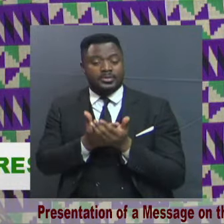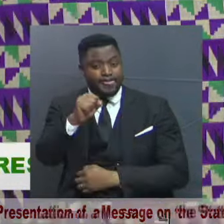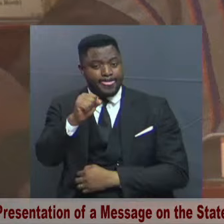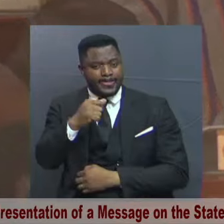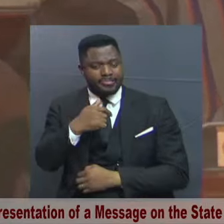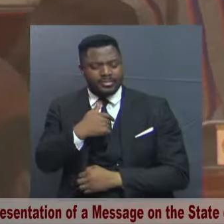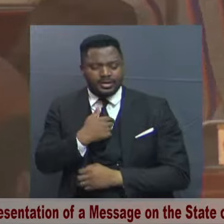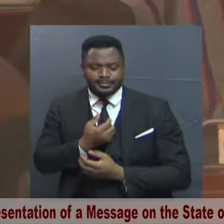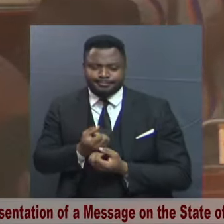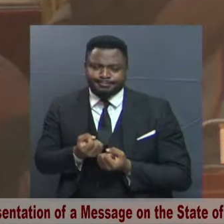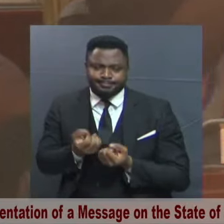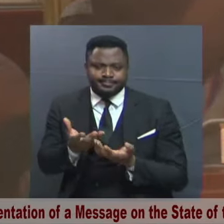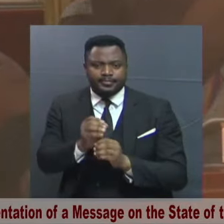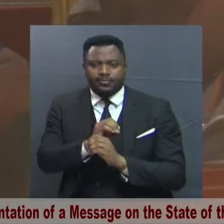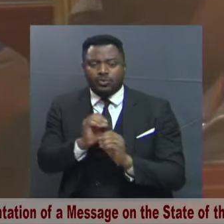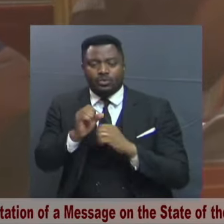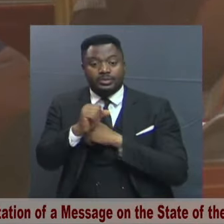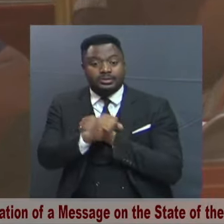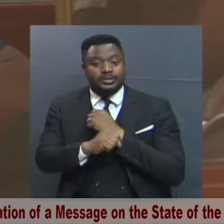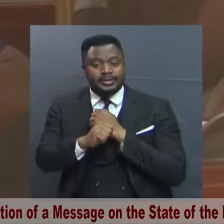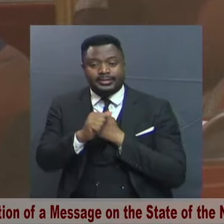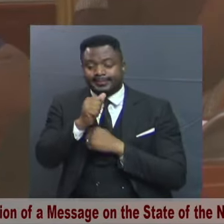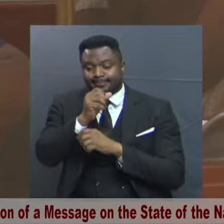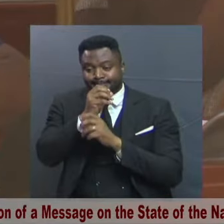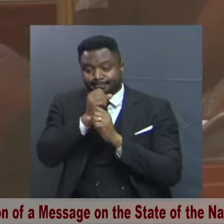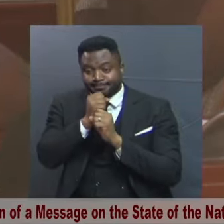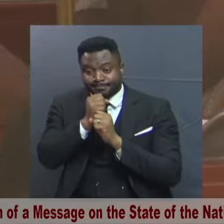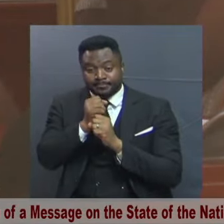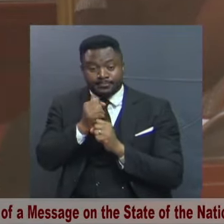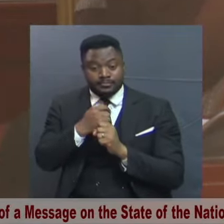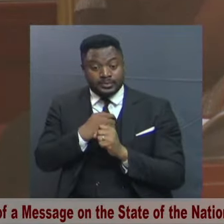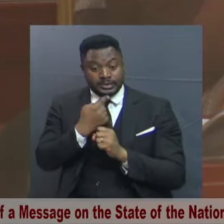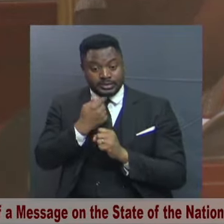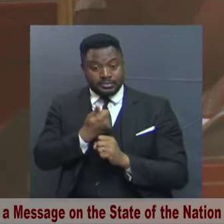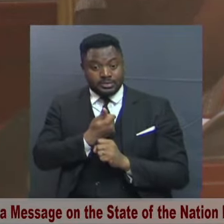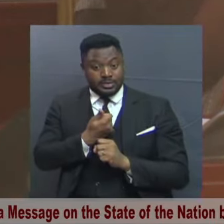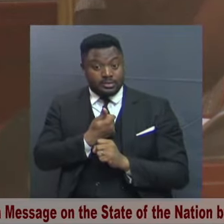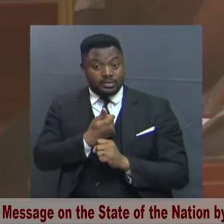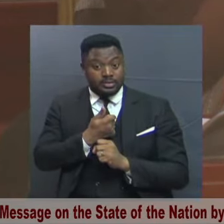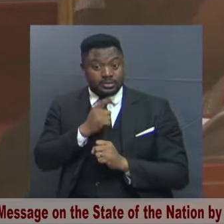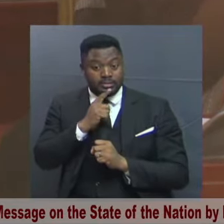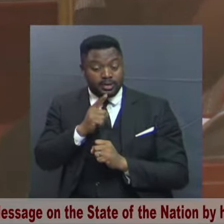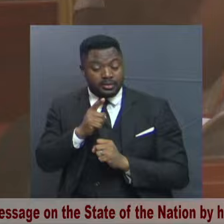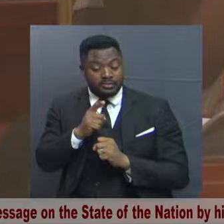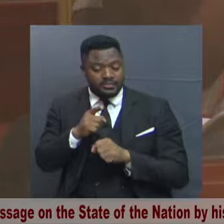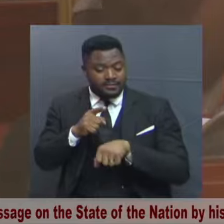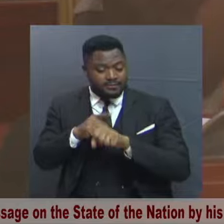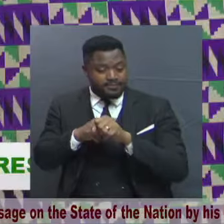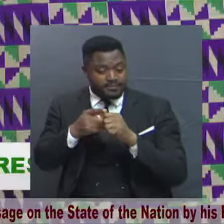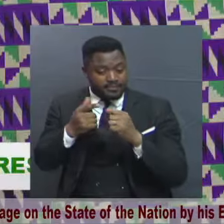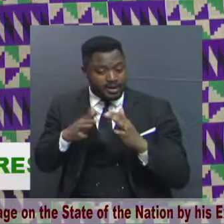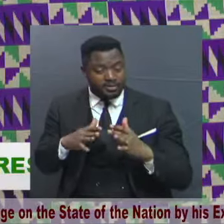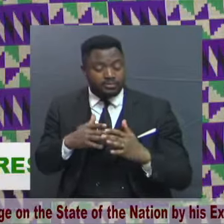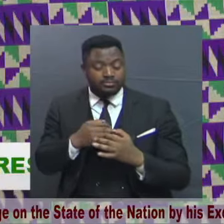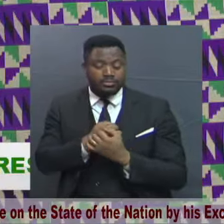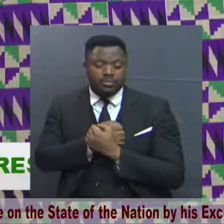I disclose no state secret if I state that I am myself an arent football